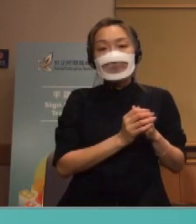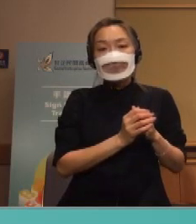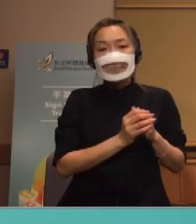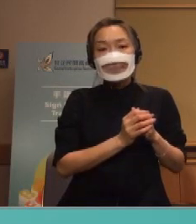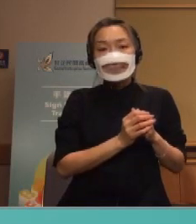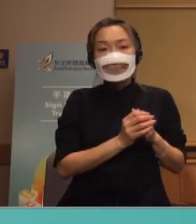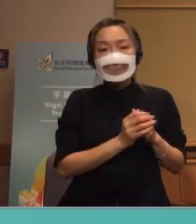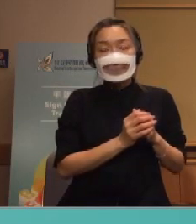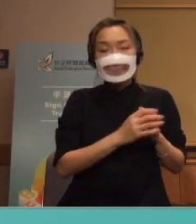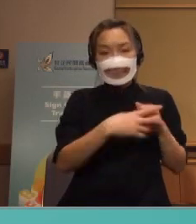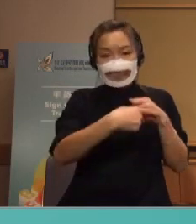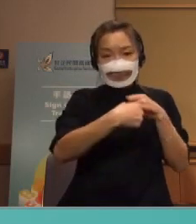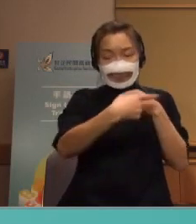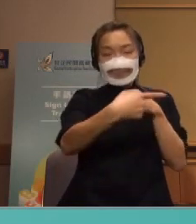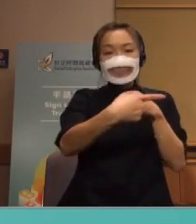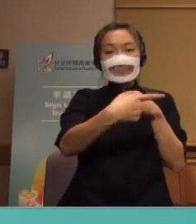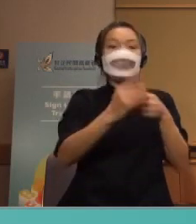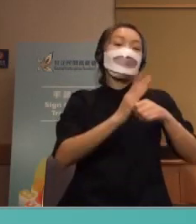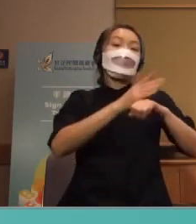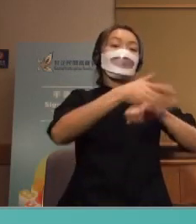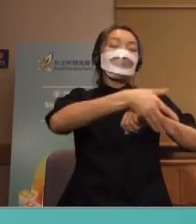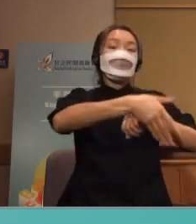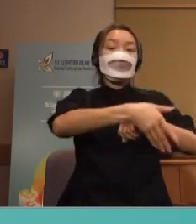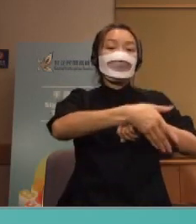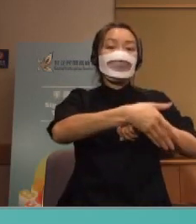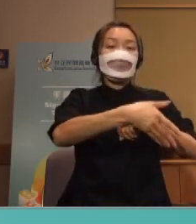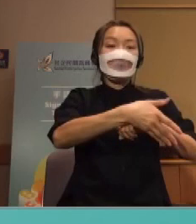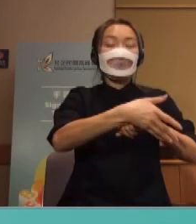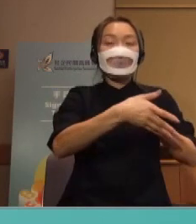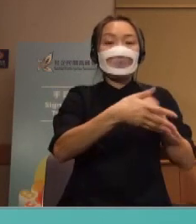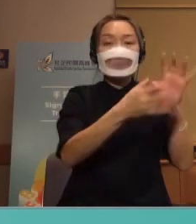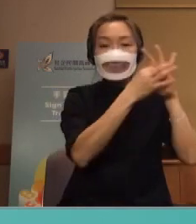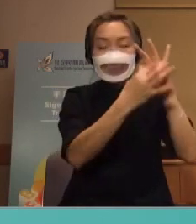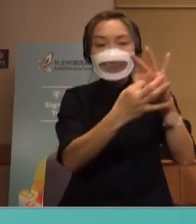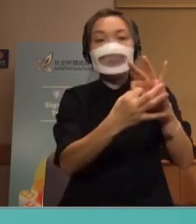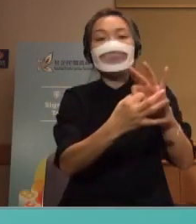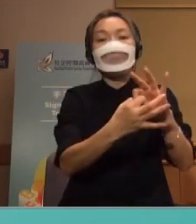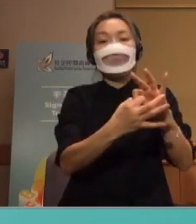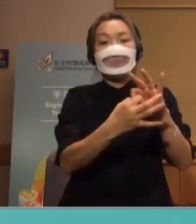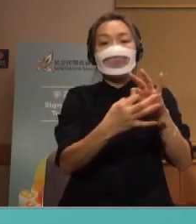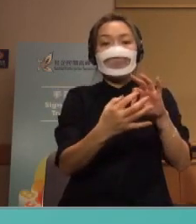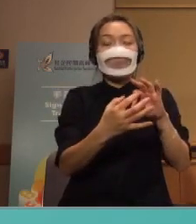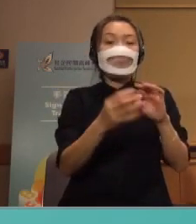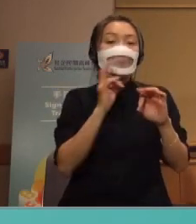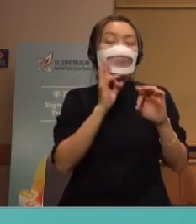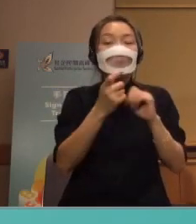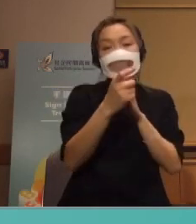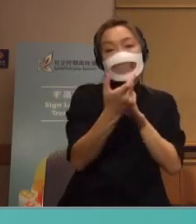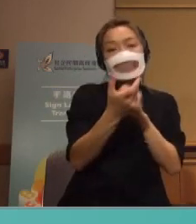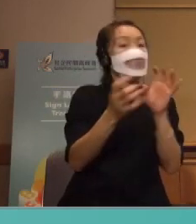incentives that are not fundamentally cash-based can be really exciting. Right, so the sense of community belonging, that's a really powerful